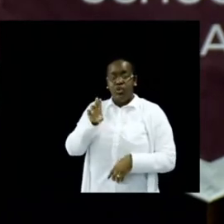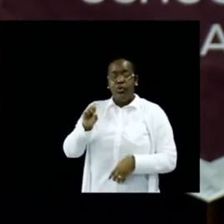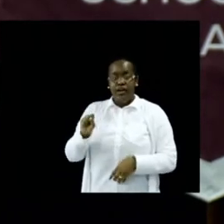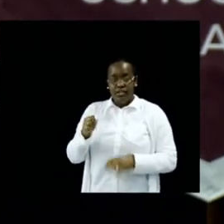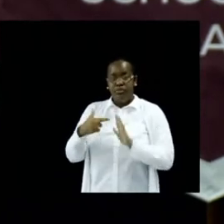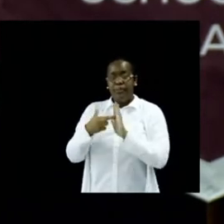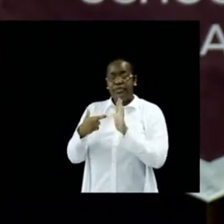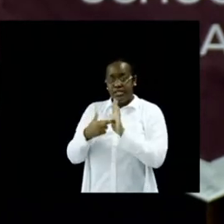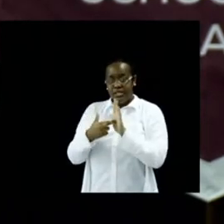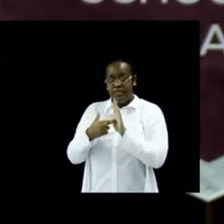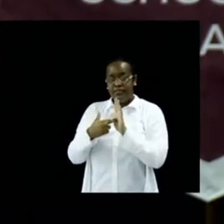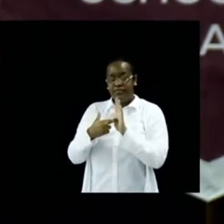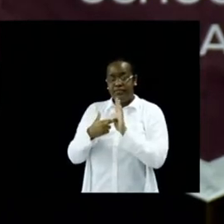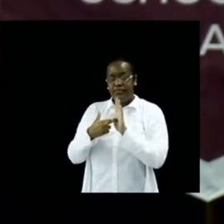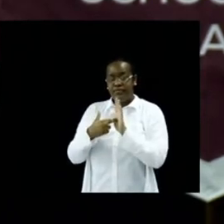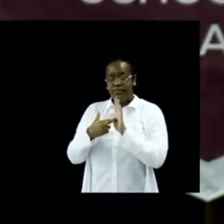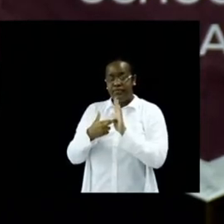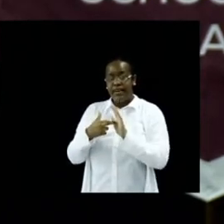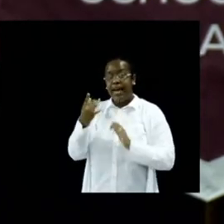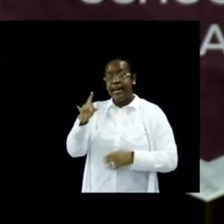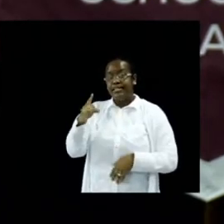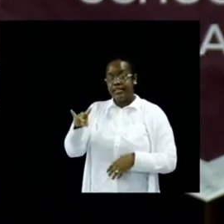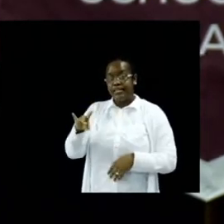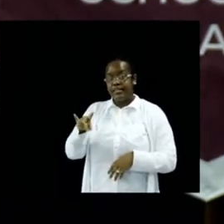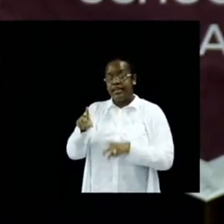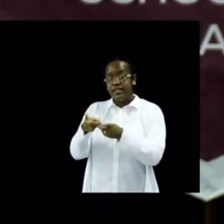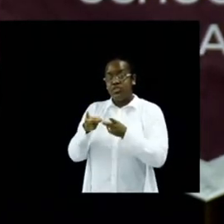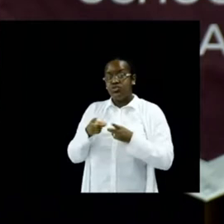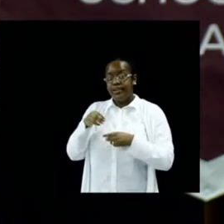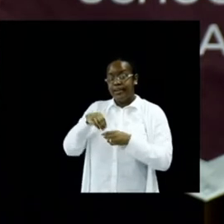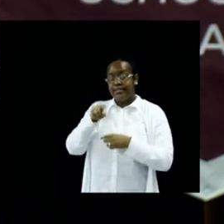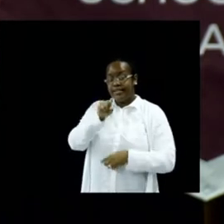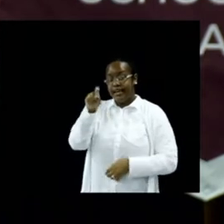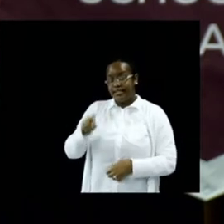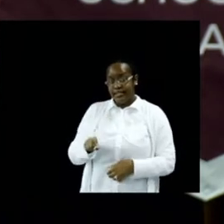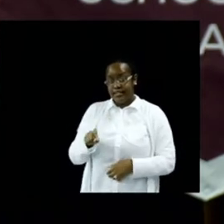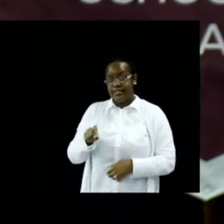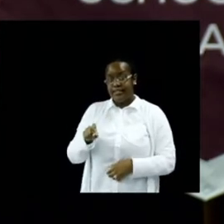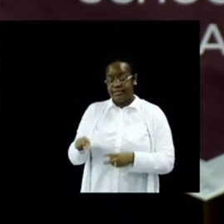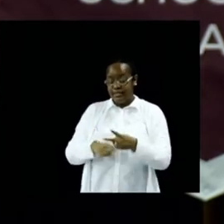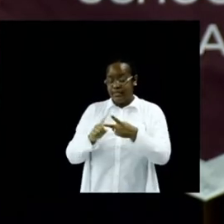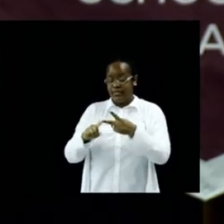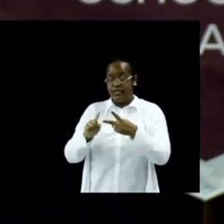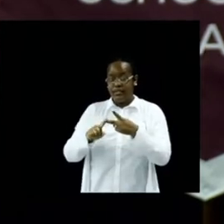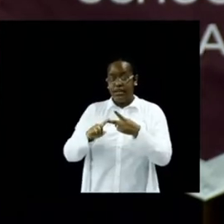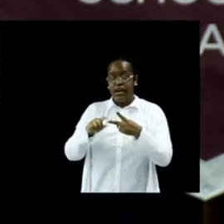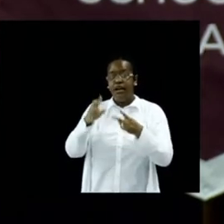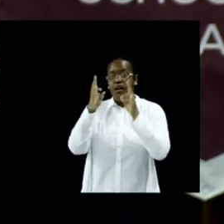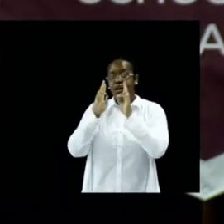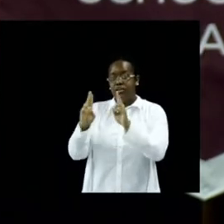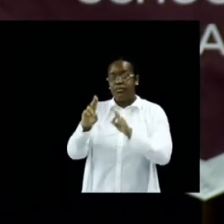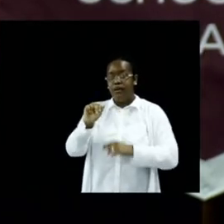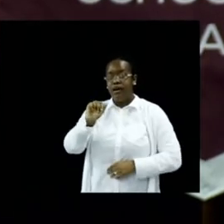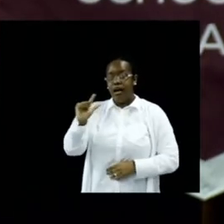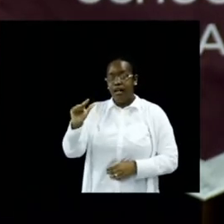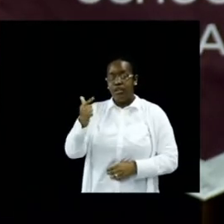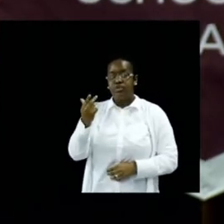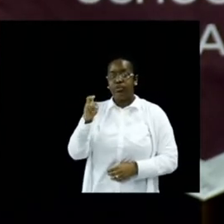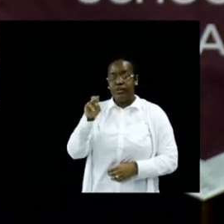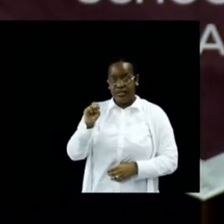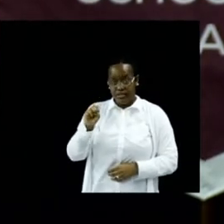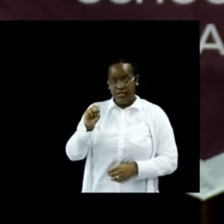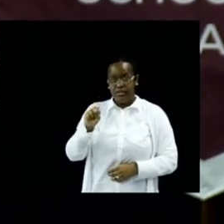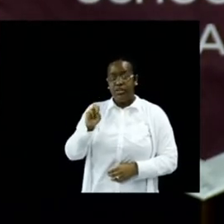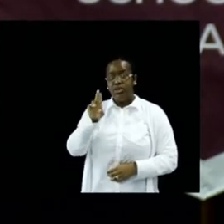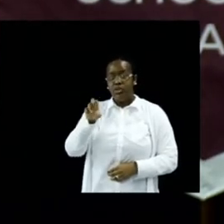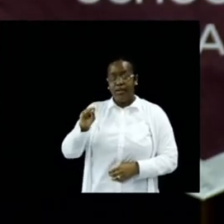Representatives, representing the 18th Congressional District of Texas, and the Honorable Al Green, a member of the U.S.